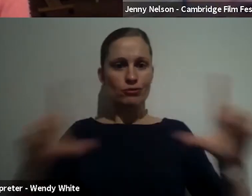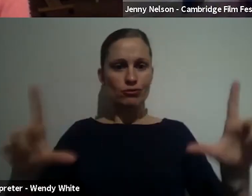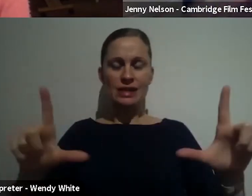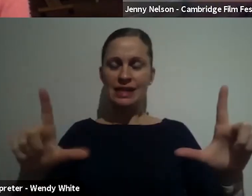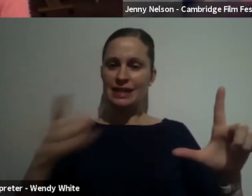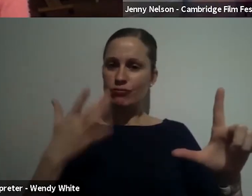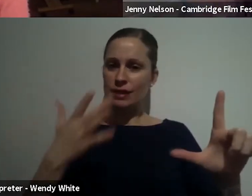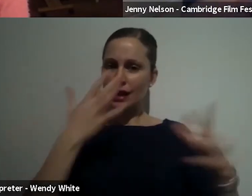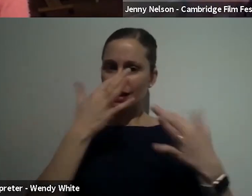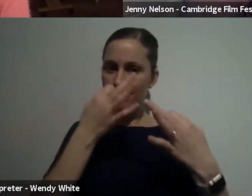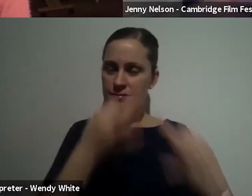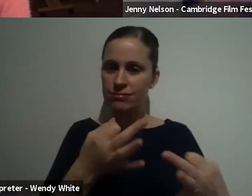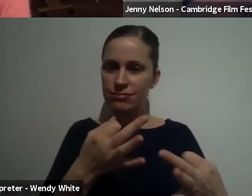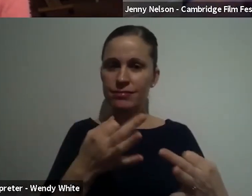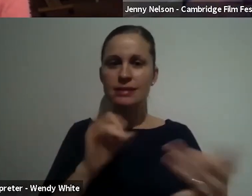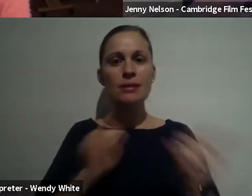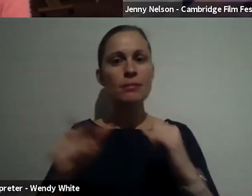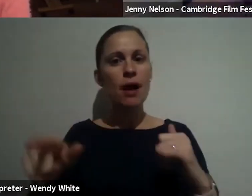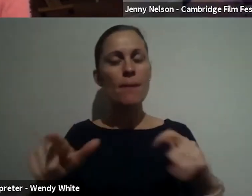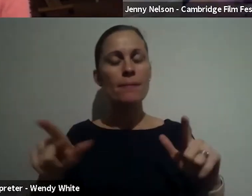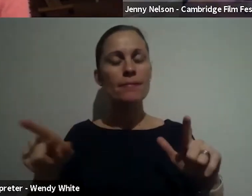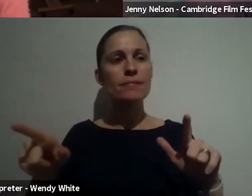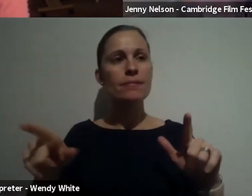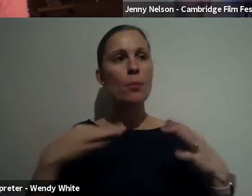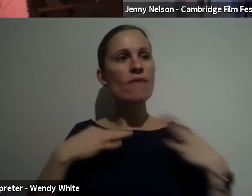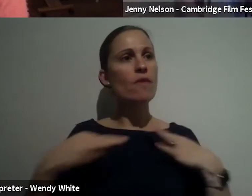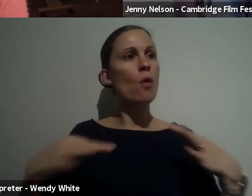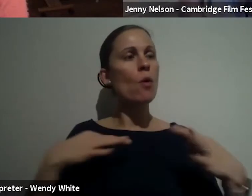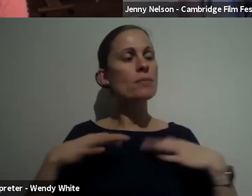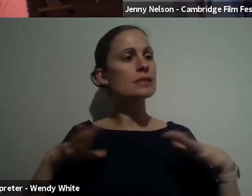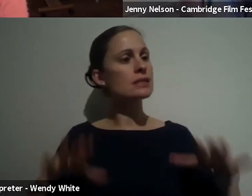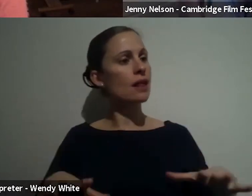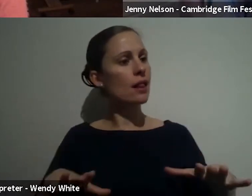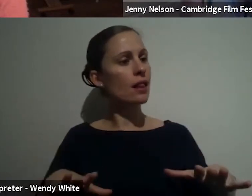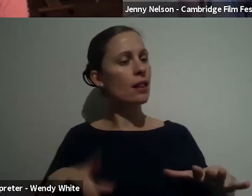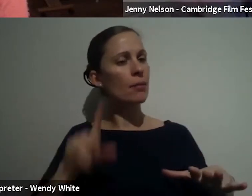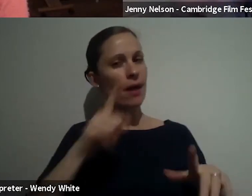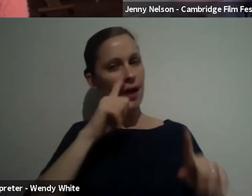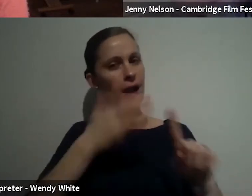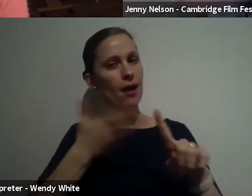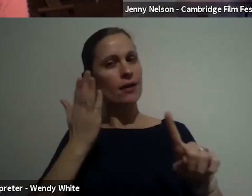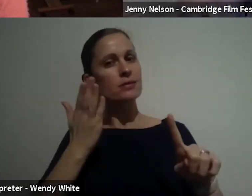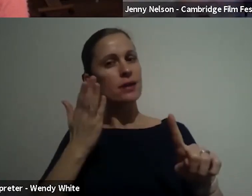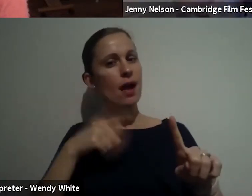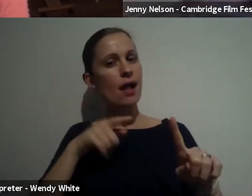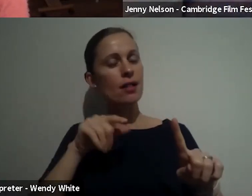quite a still performance at times, but you can tell that there is so much